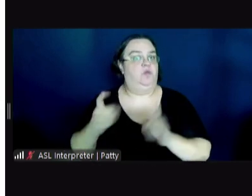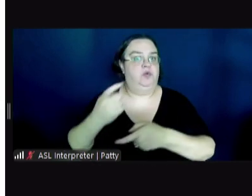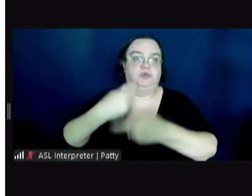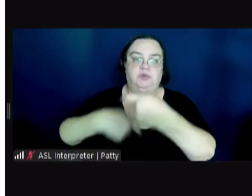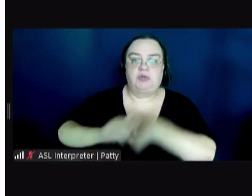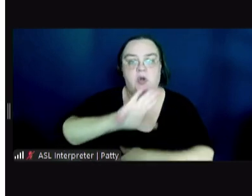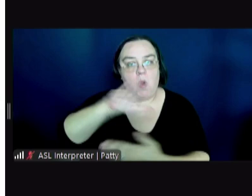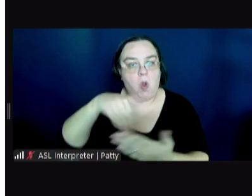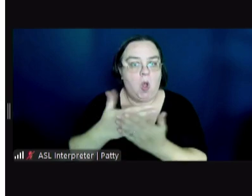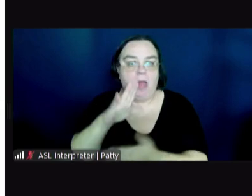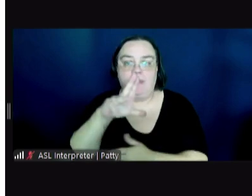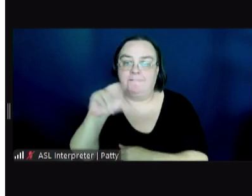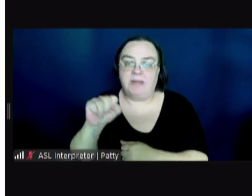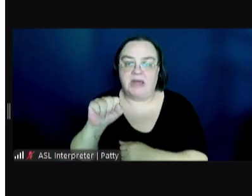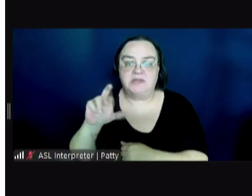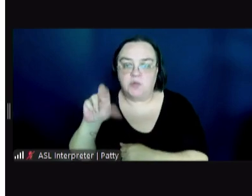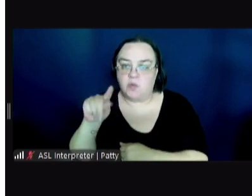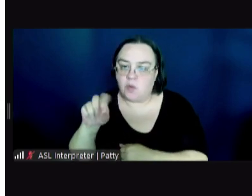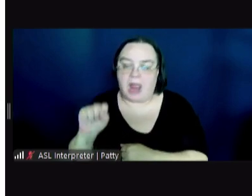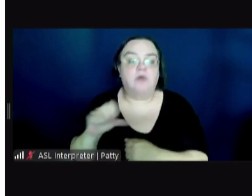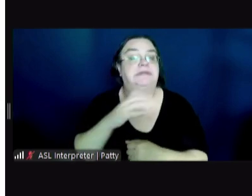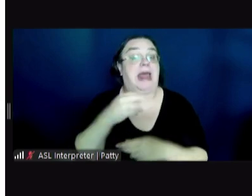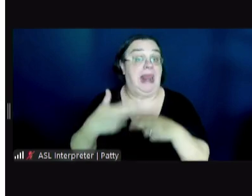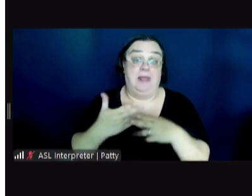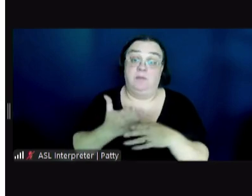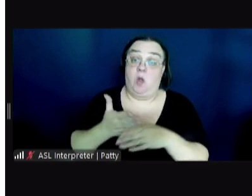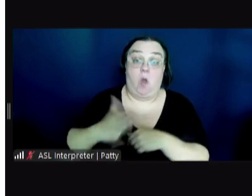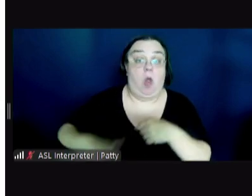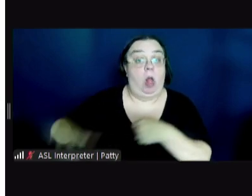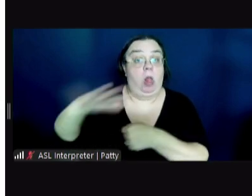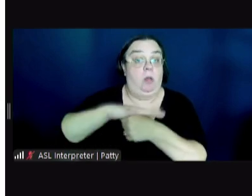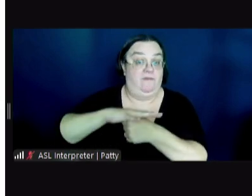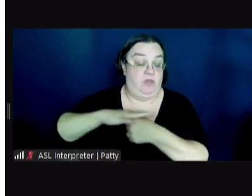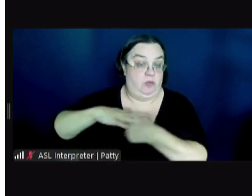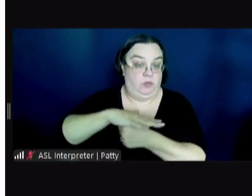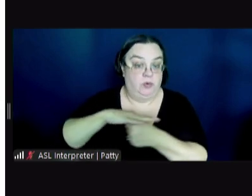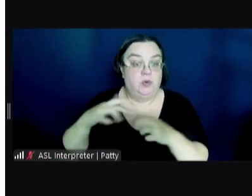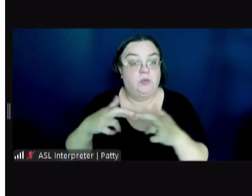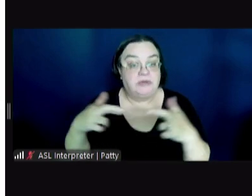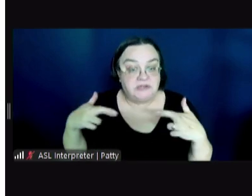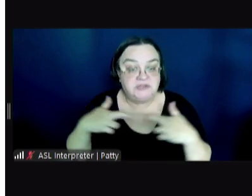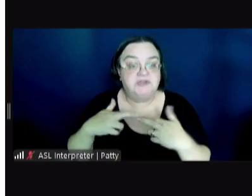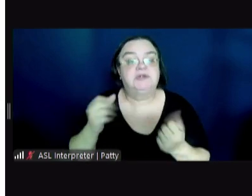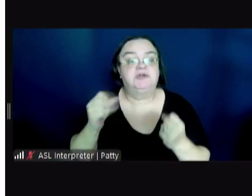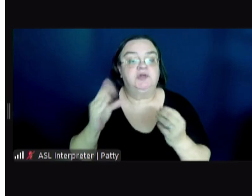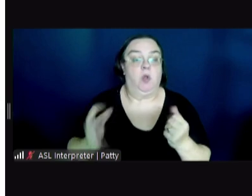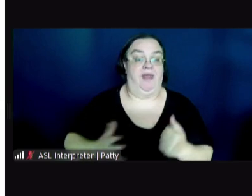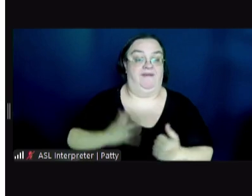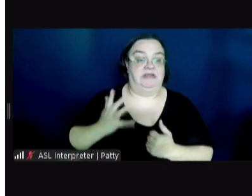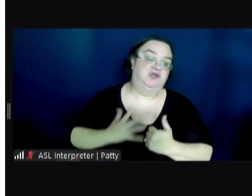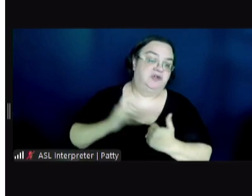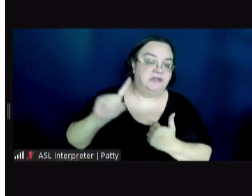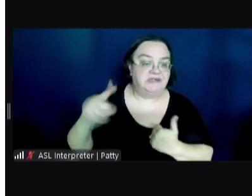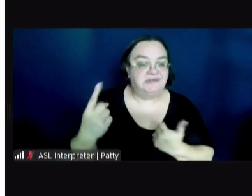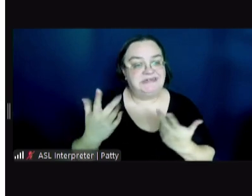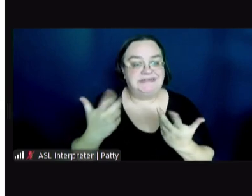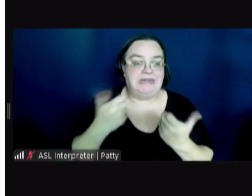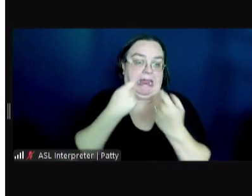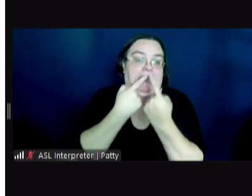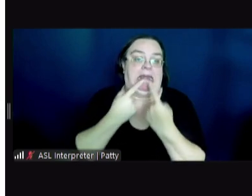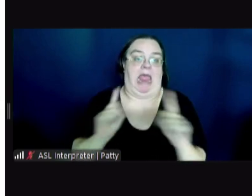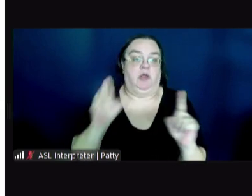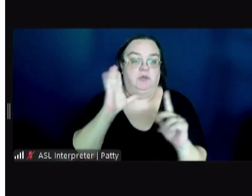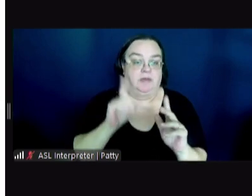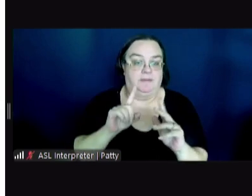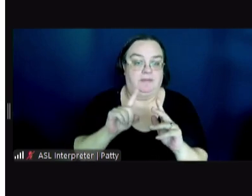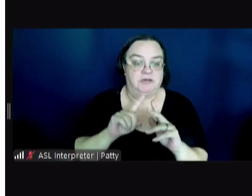all their names across the region. So all Prince George's County routes will start with a P, all Montgomery with an M, all